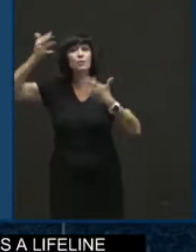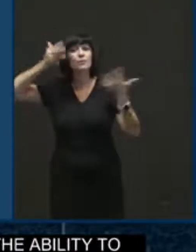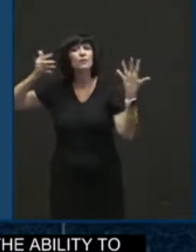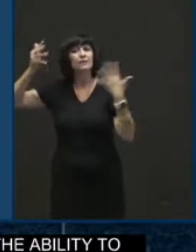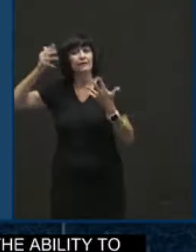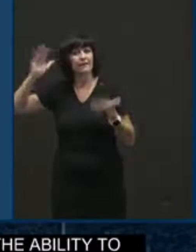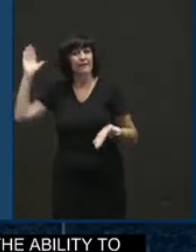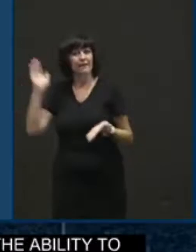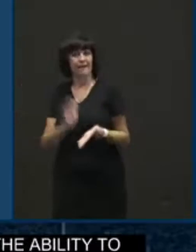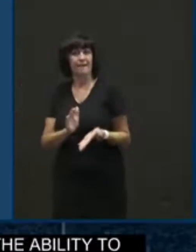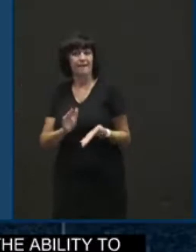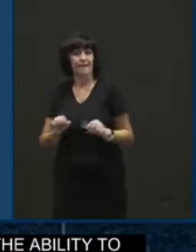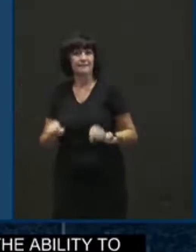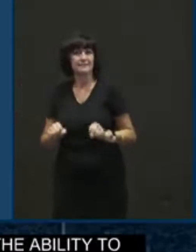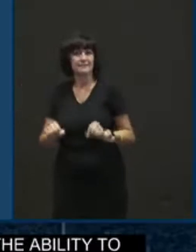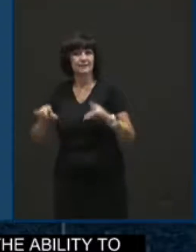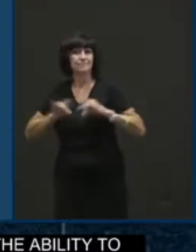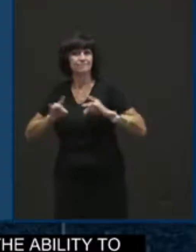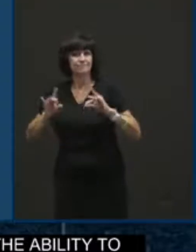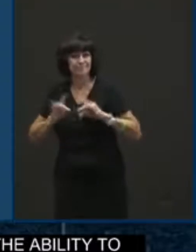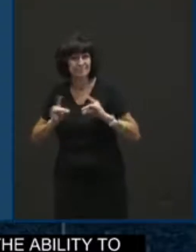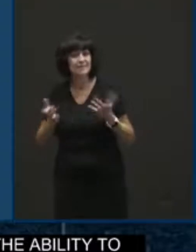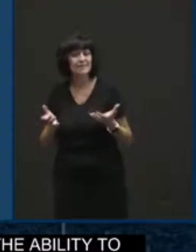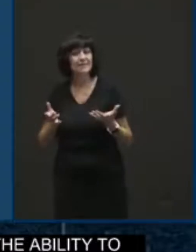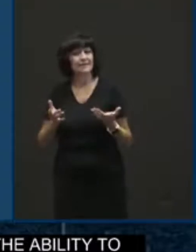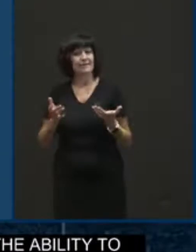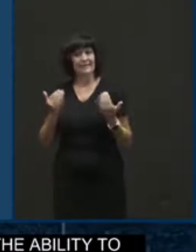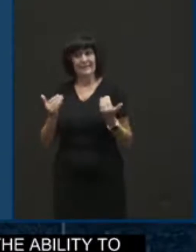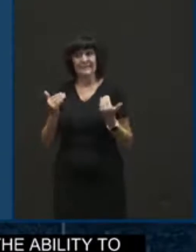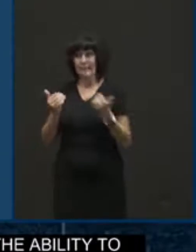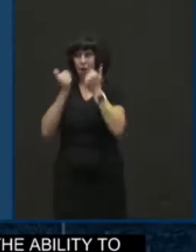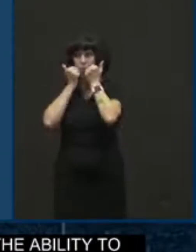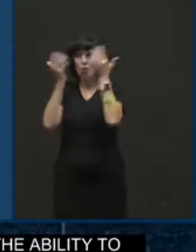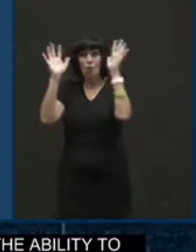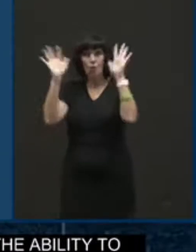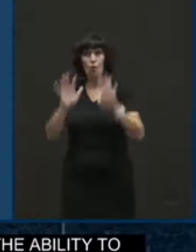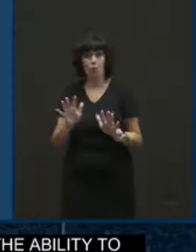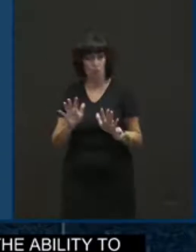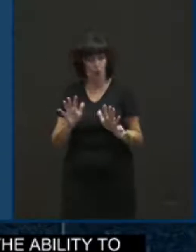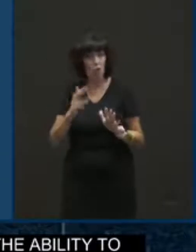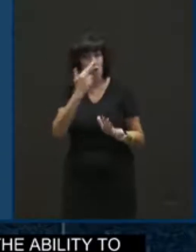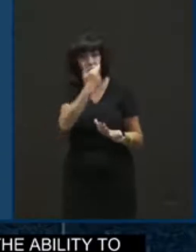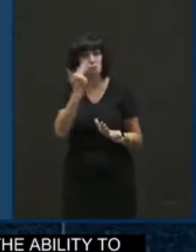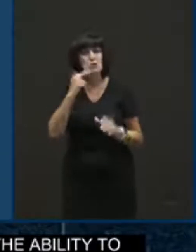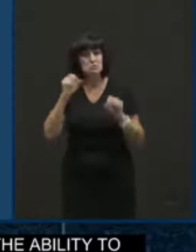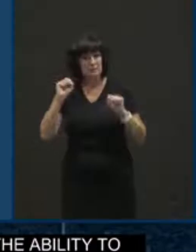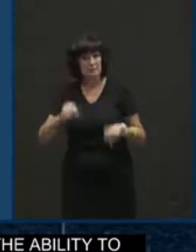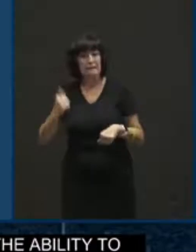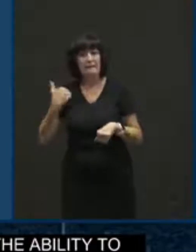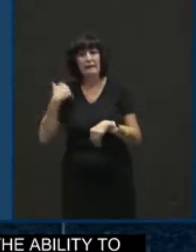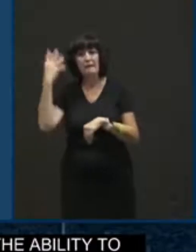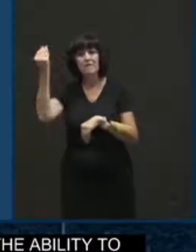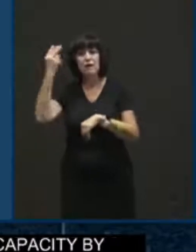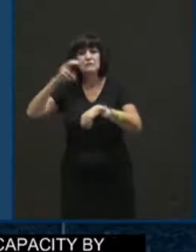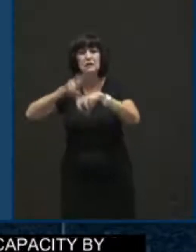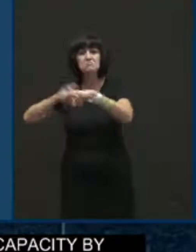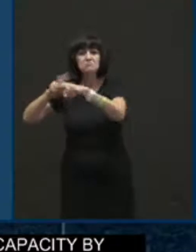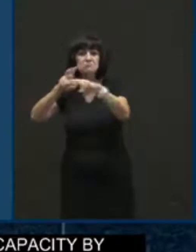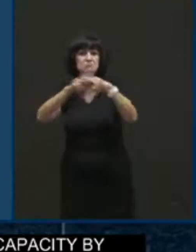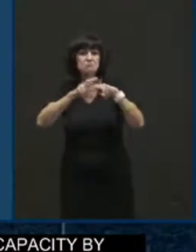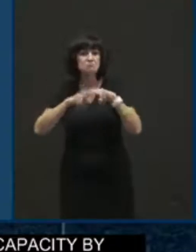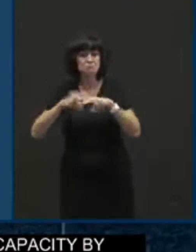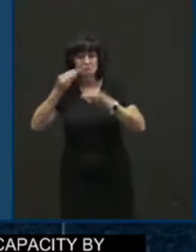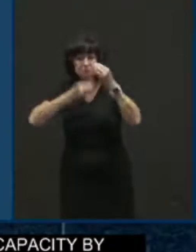expand their table capacity by expanding into parking lots. And you know, Newark